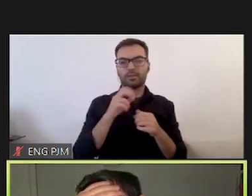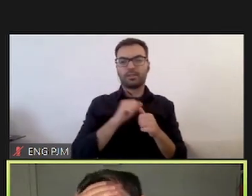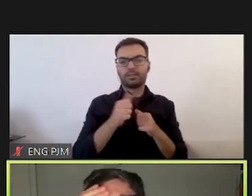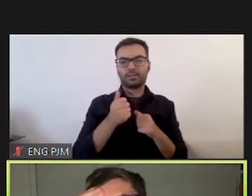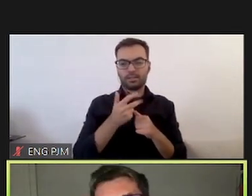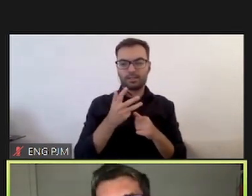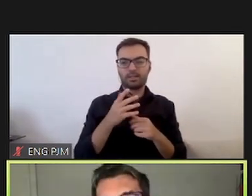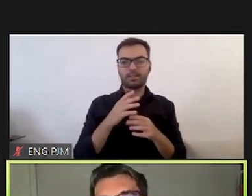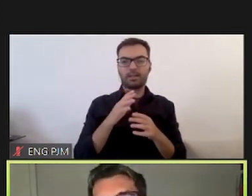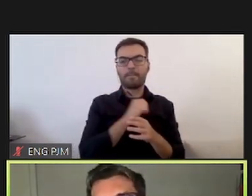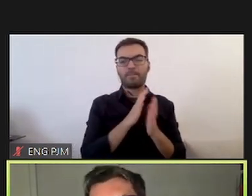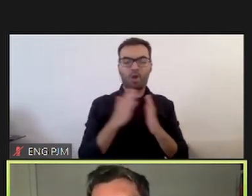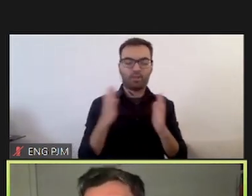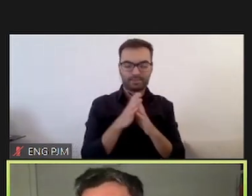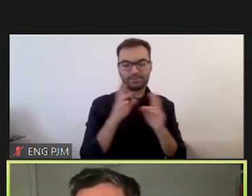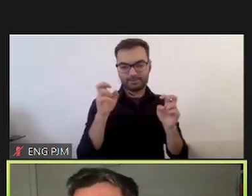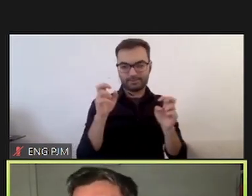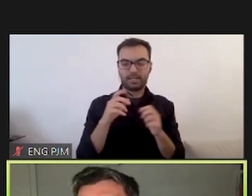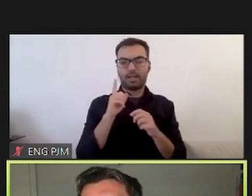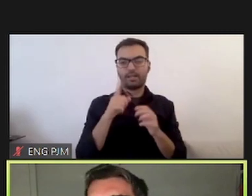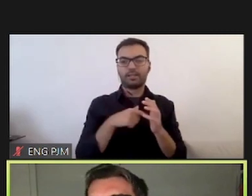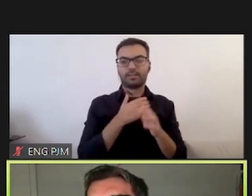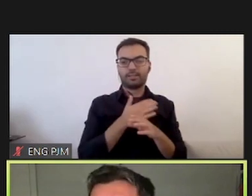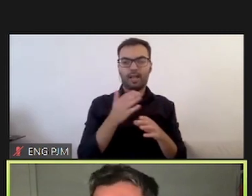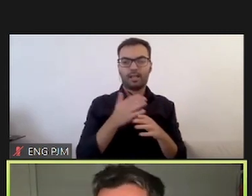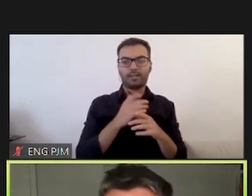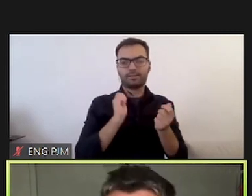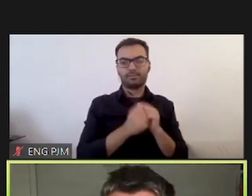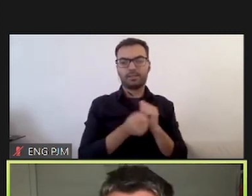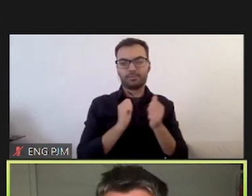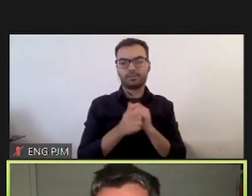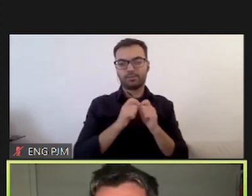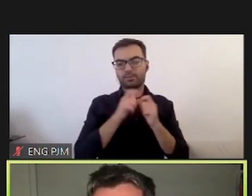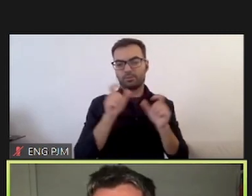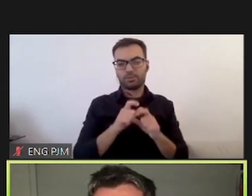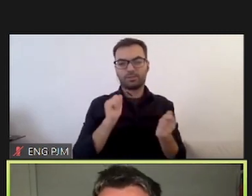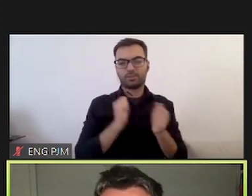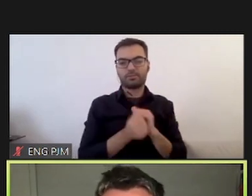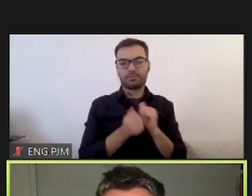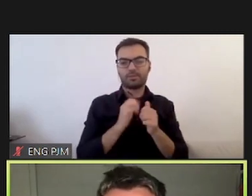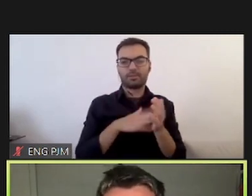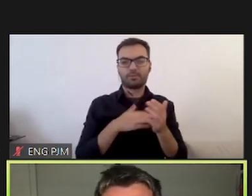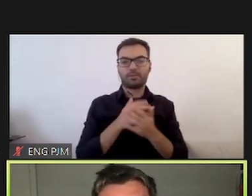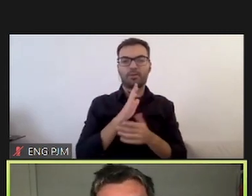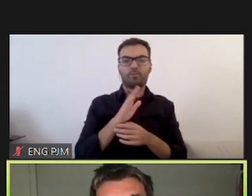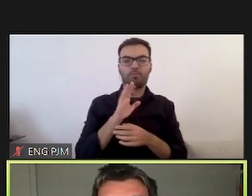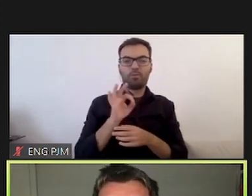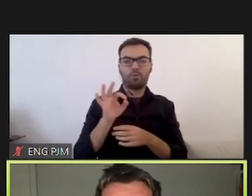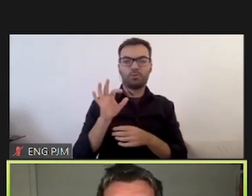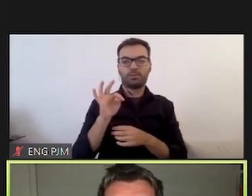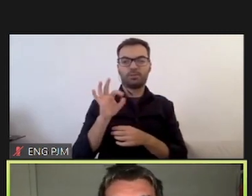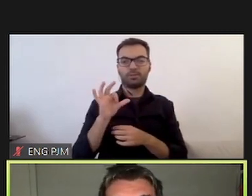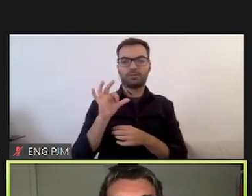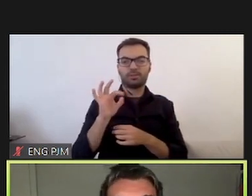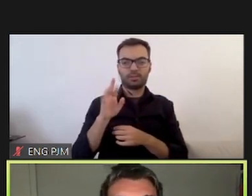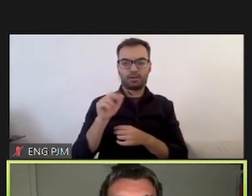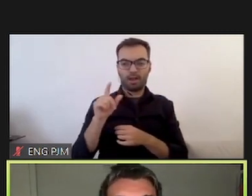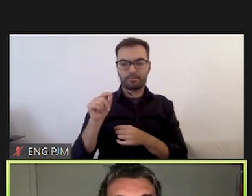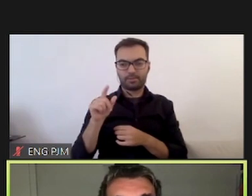few libraries, but the problem is they are still changing over and over. For example, Bootstrap is not